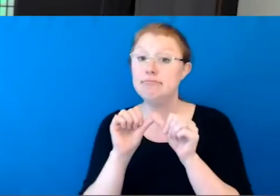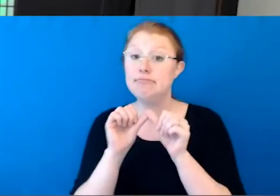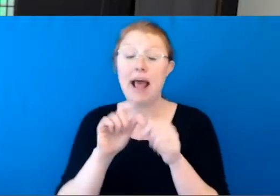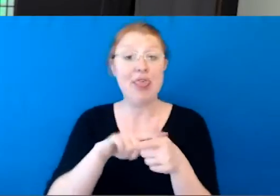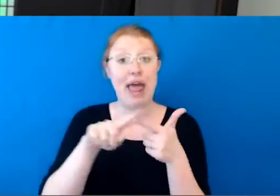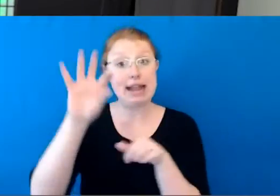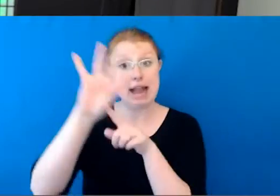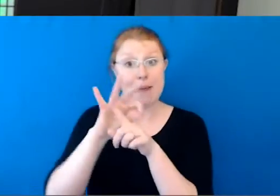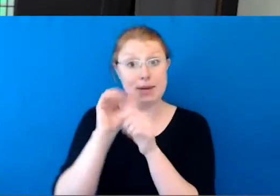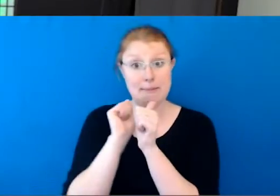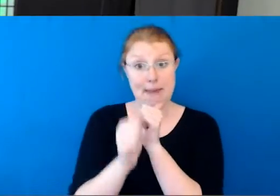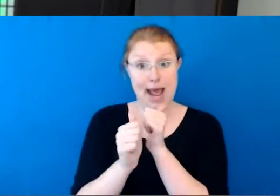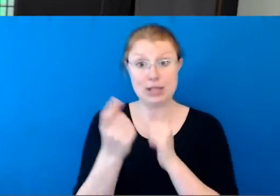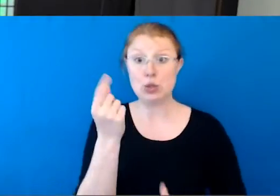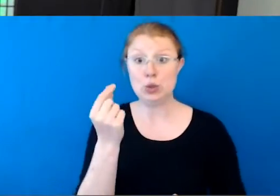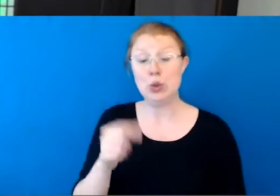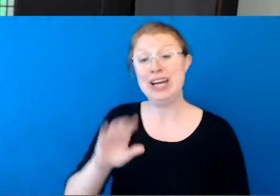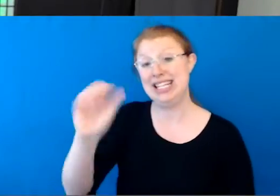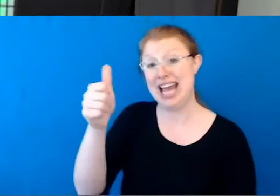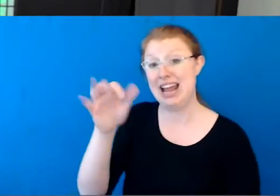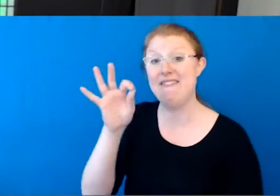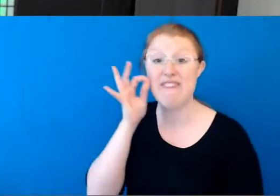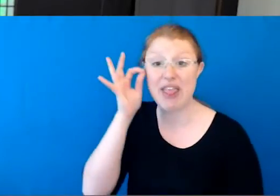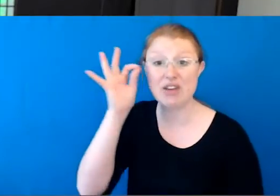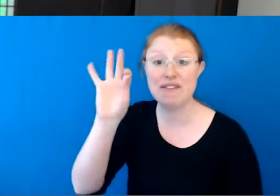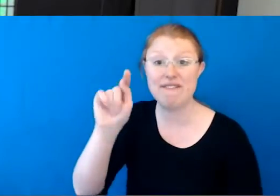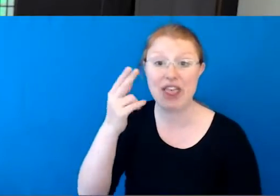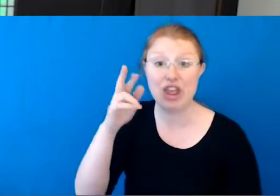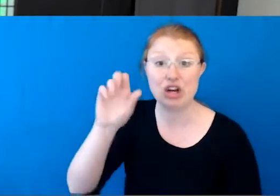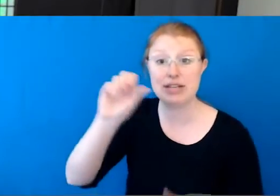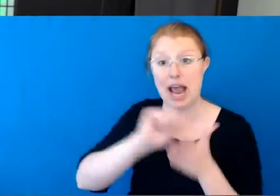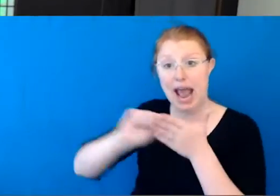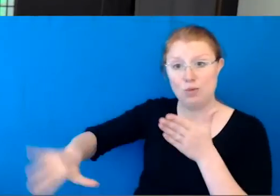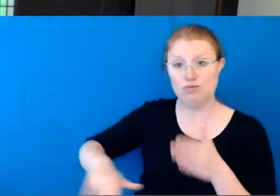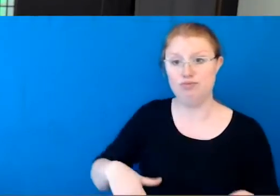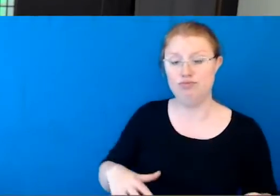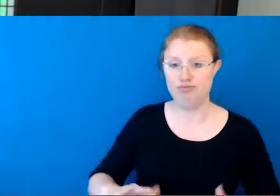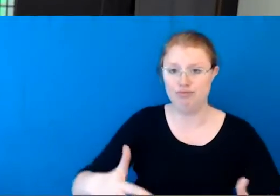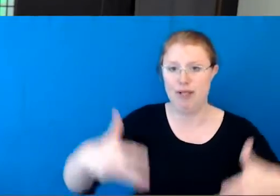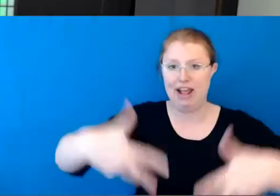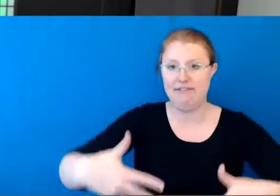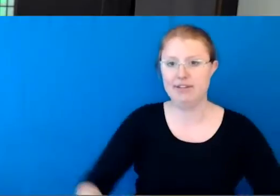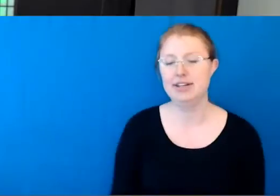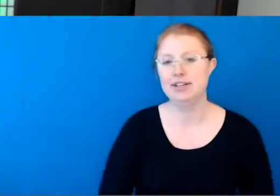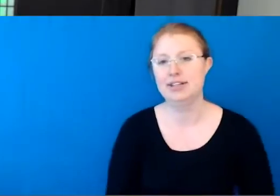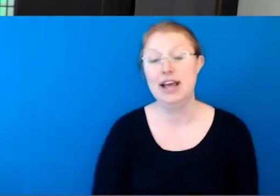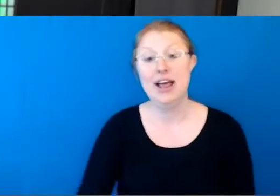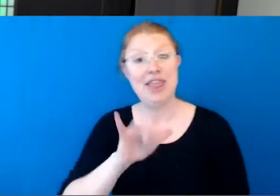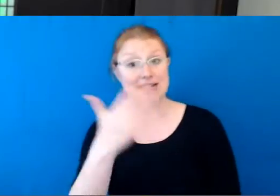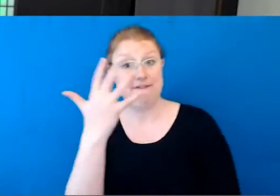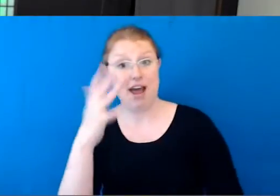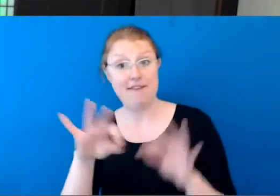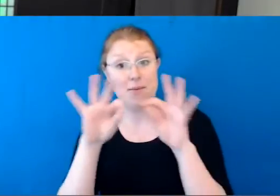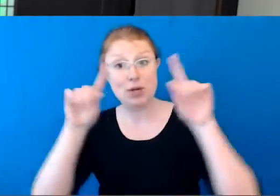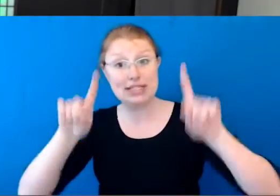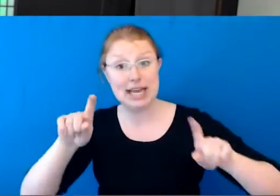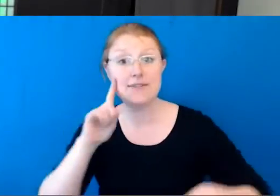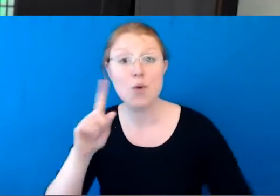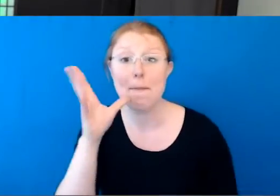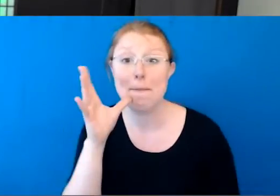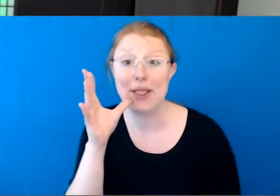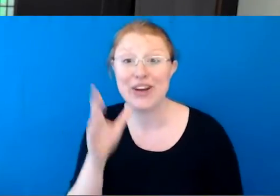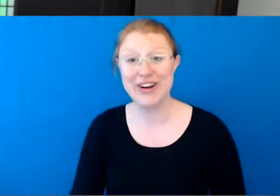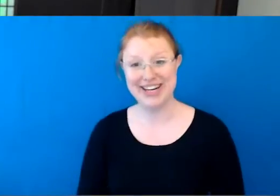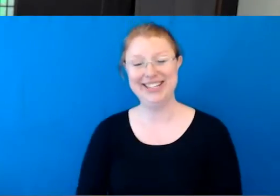After 9 months, remove 10 beans. Now there you go. There are the 5 important tests for motherhood.